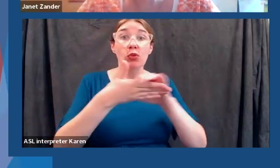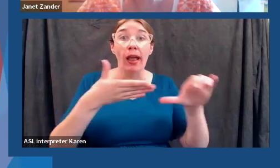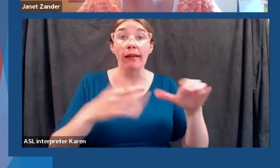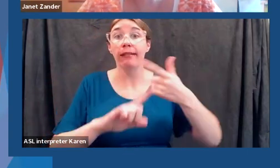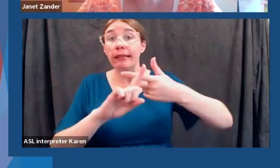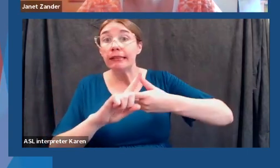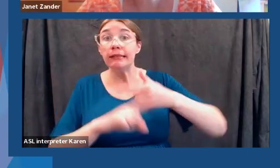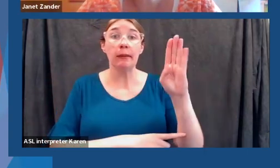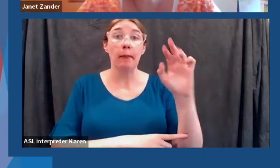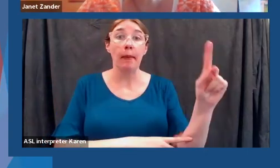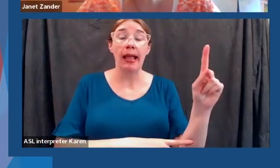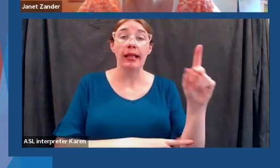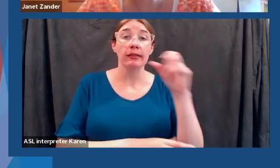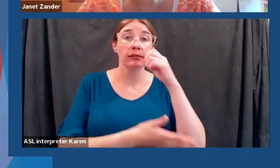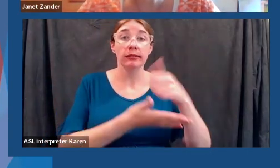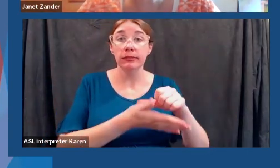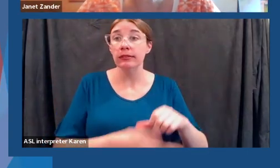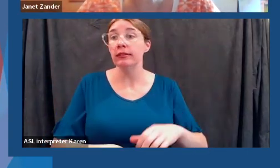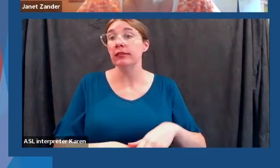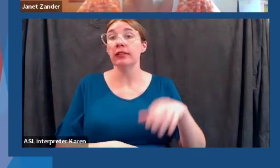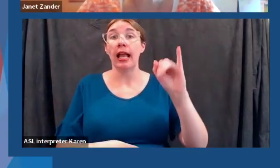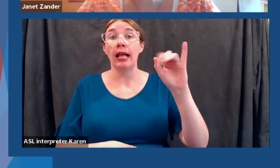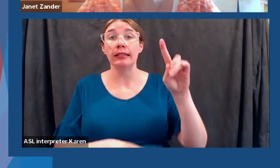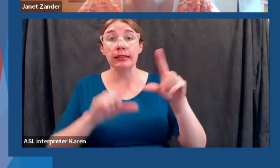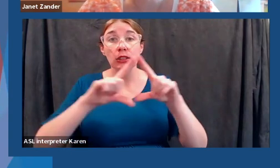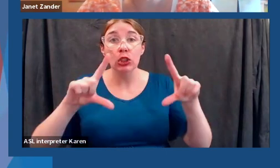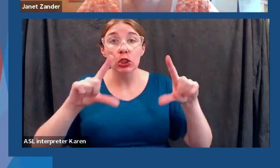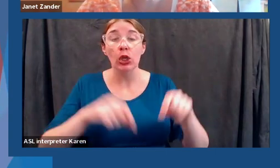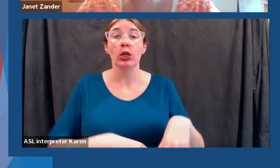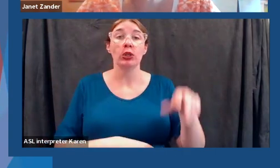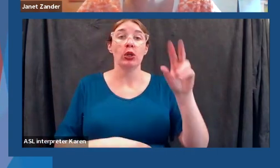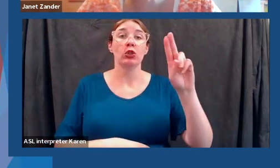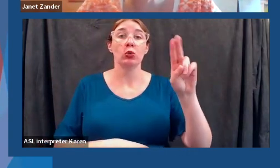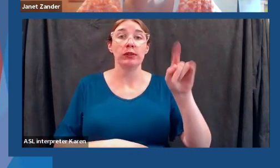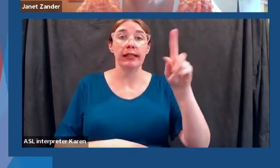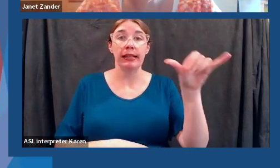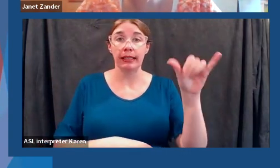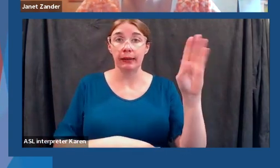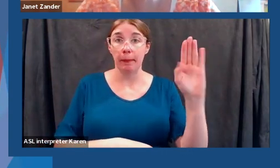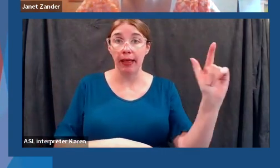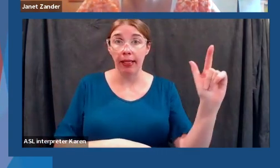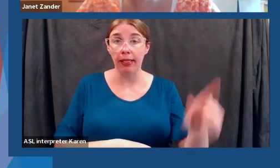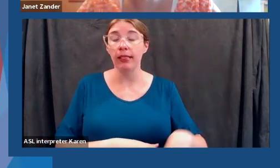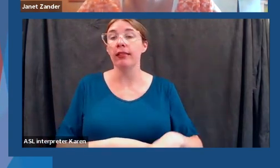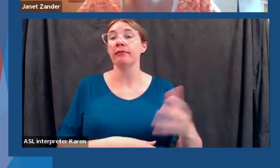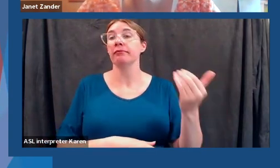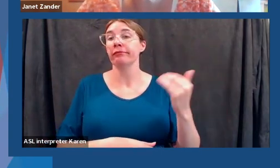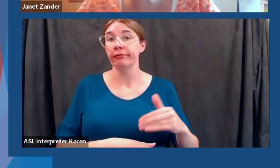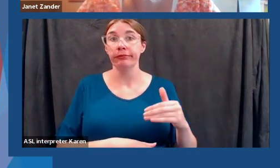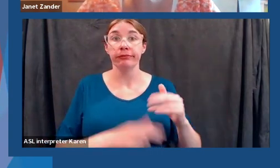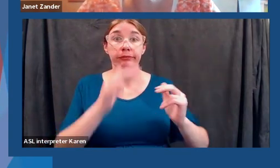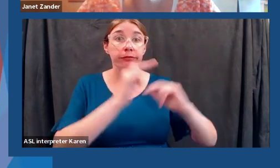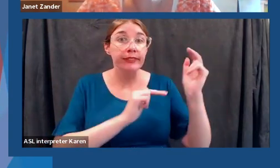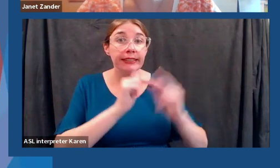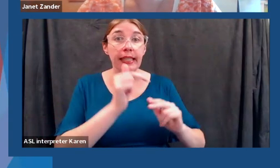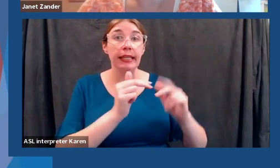bank statements, ID cards, utility bills, and then again, that facility document can